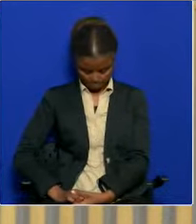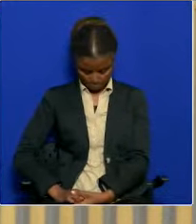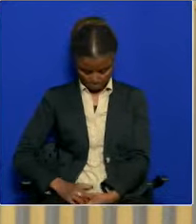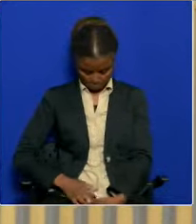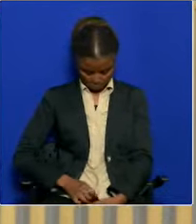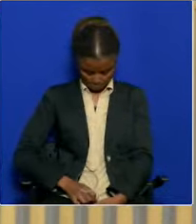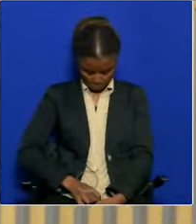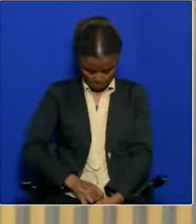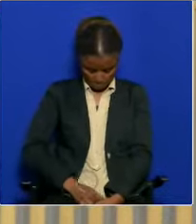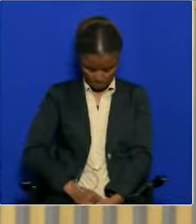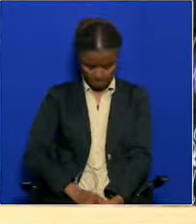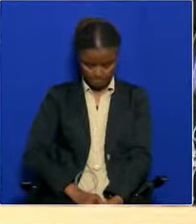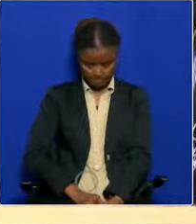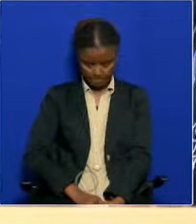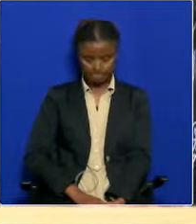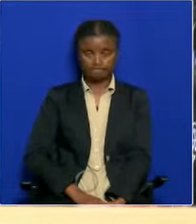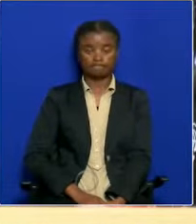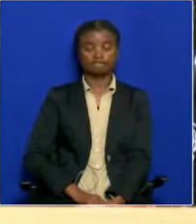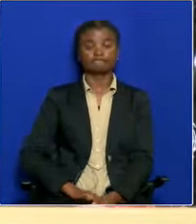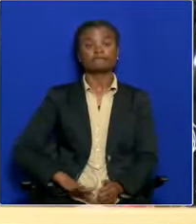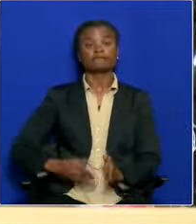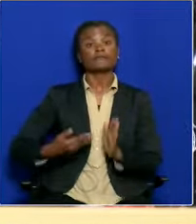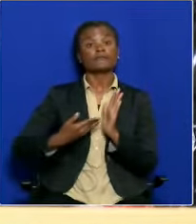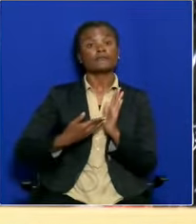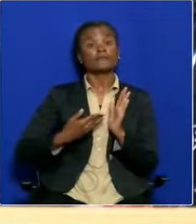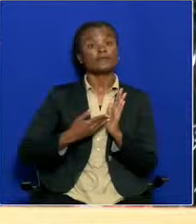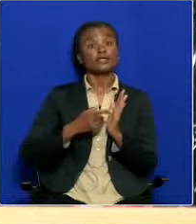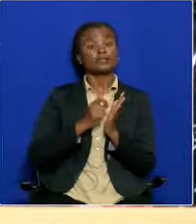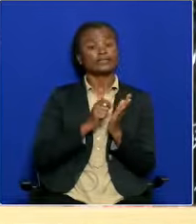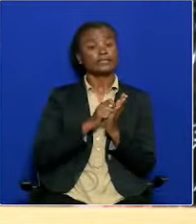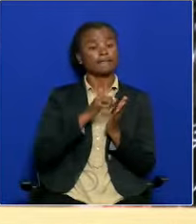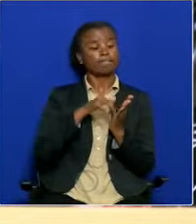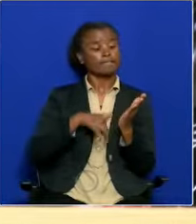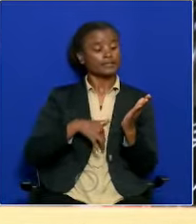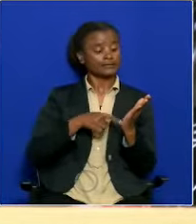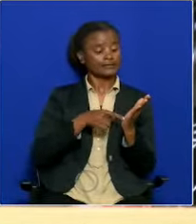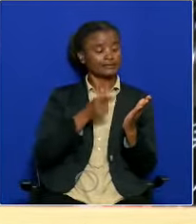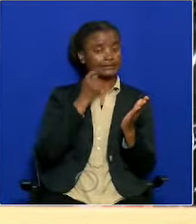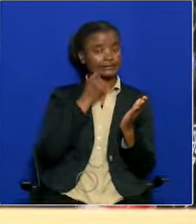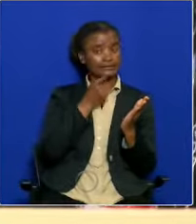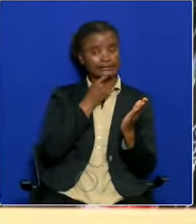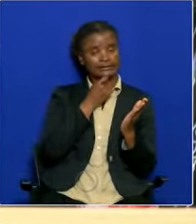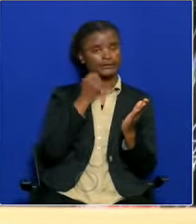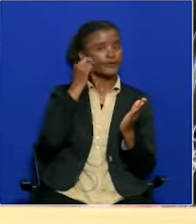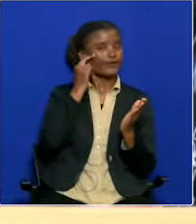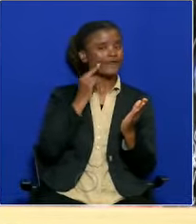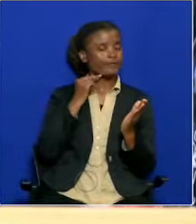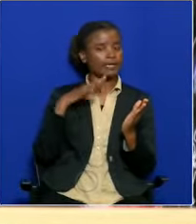In your statement, you say in November. You just say in November.